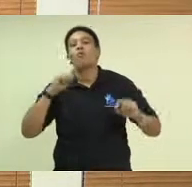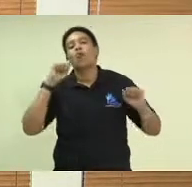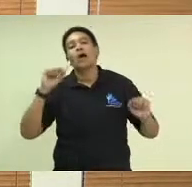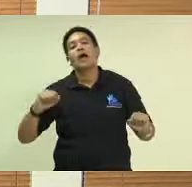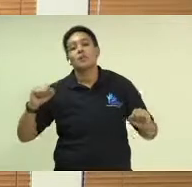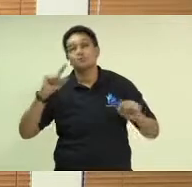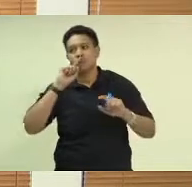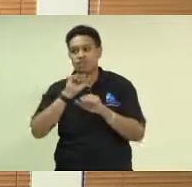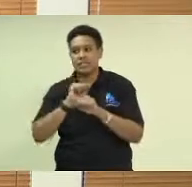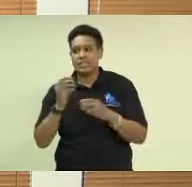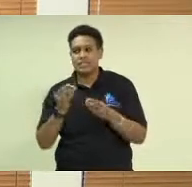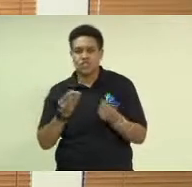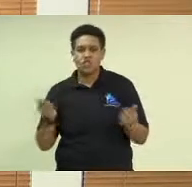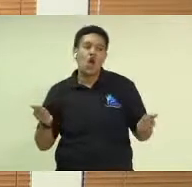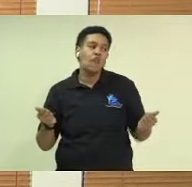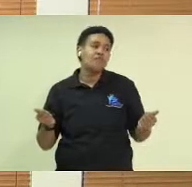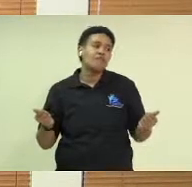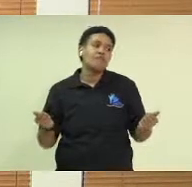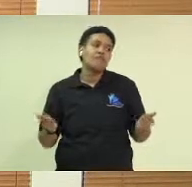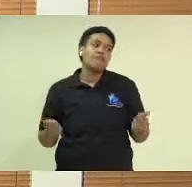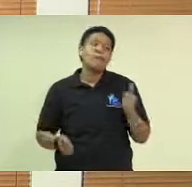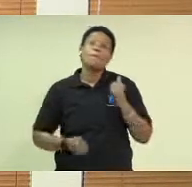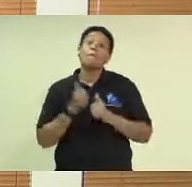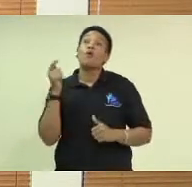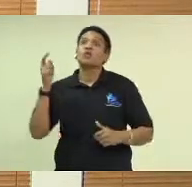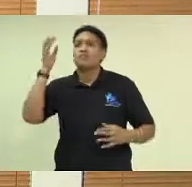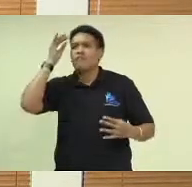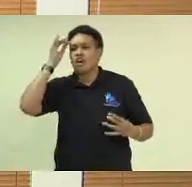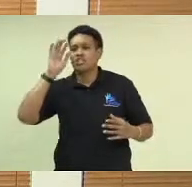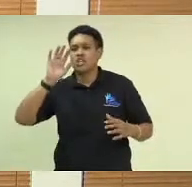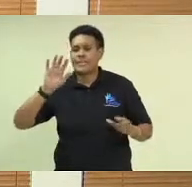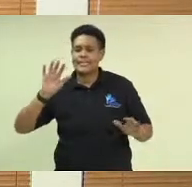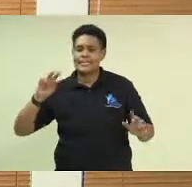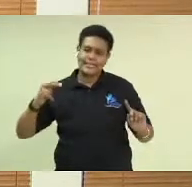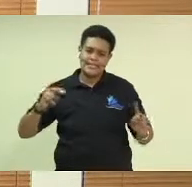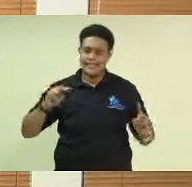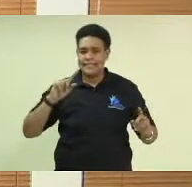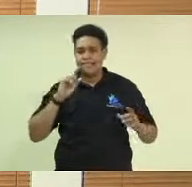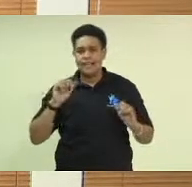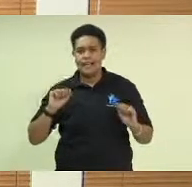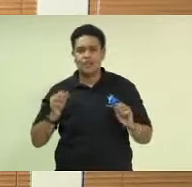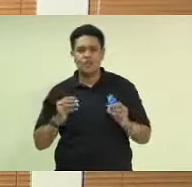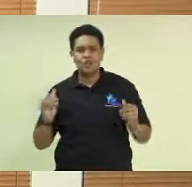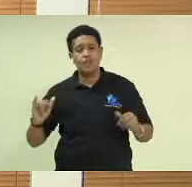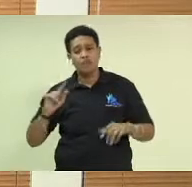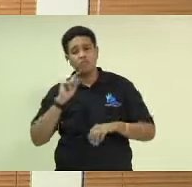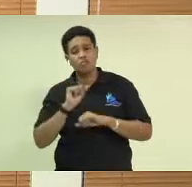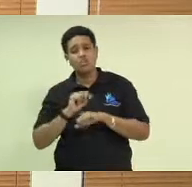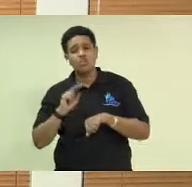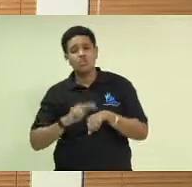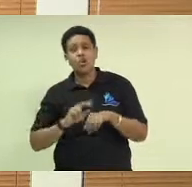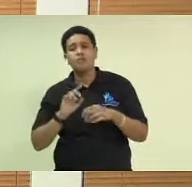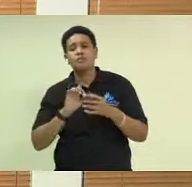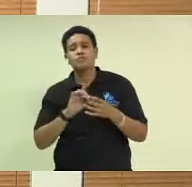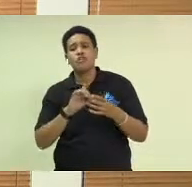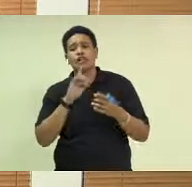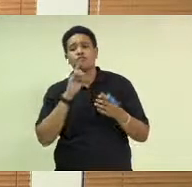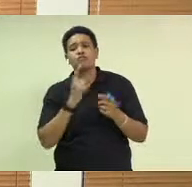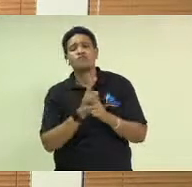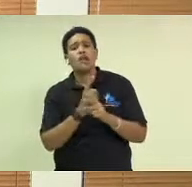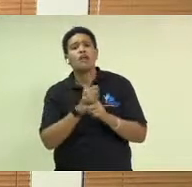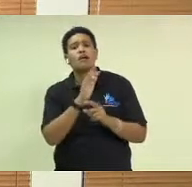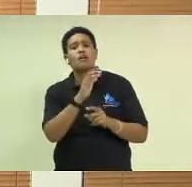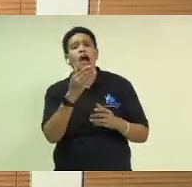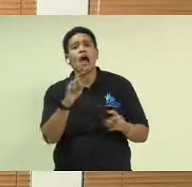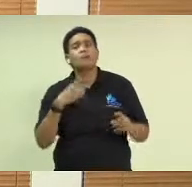solve at least most of the concerns, and that's normal in the regular course of things. We don't